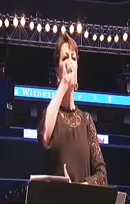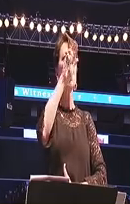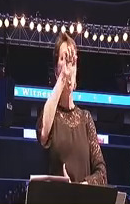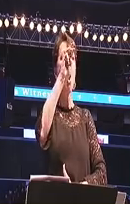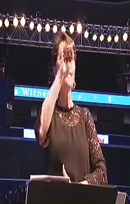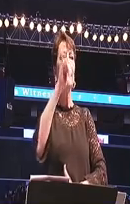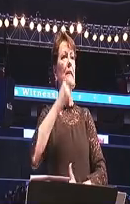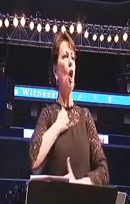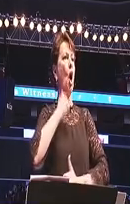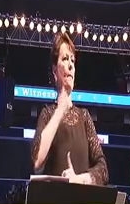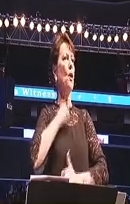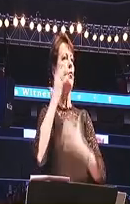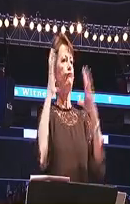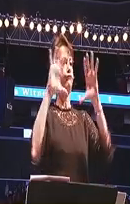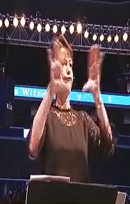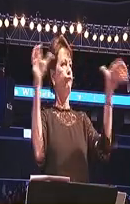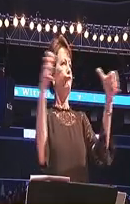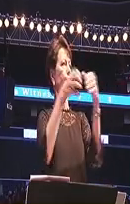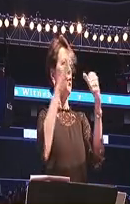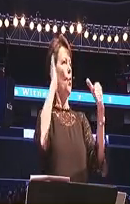abortion.